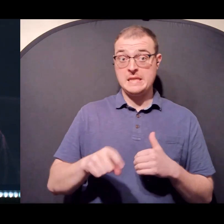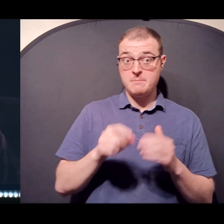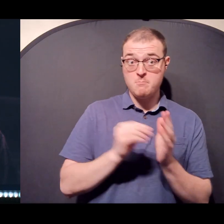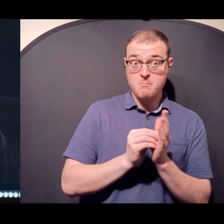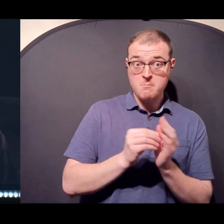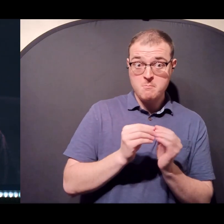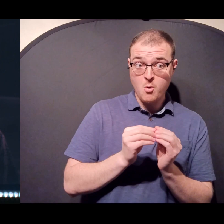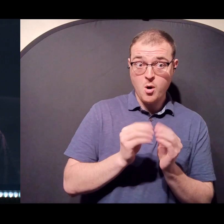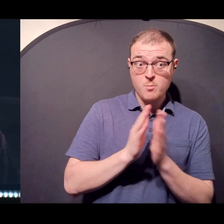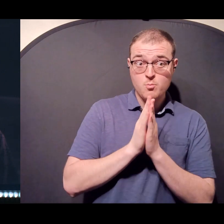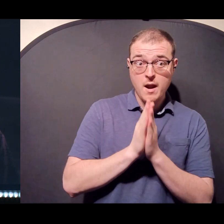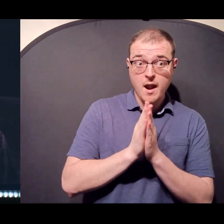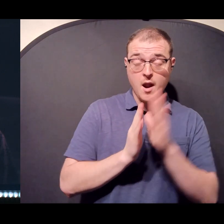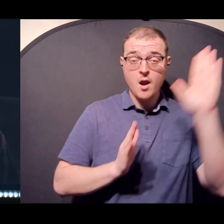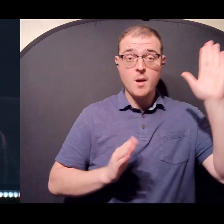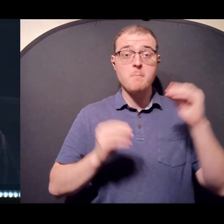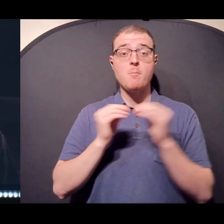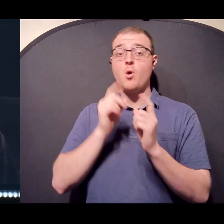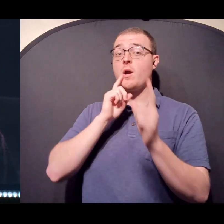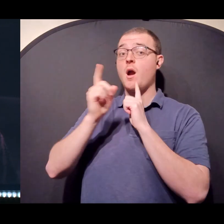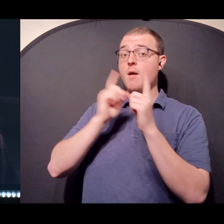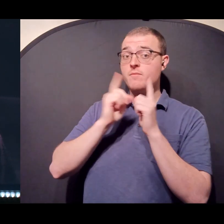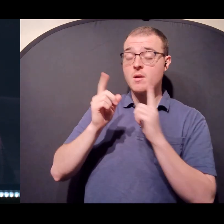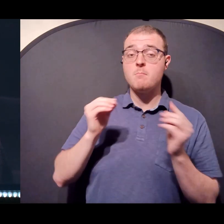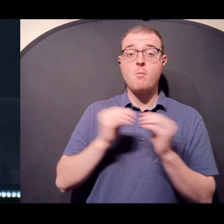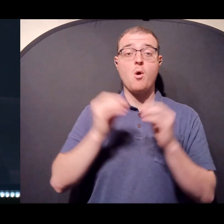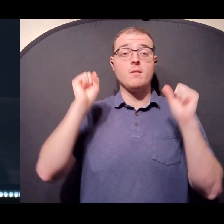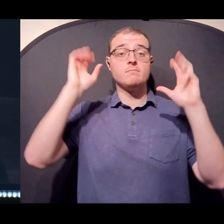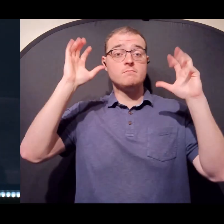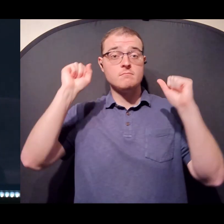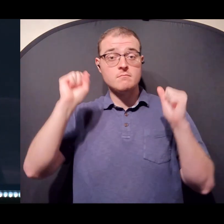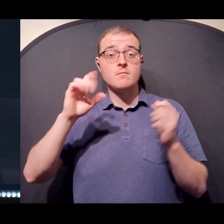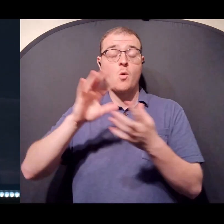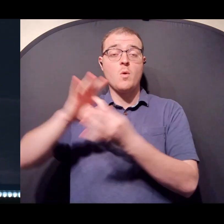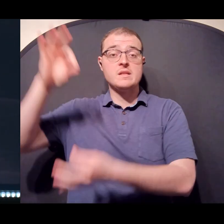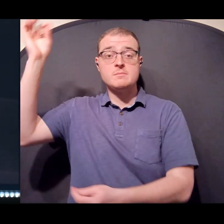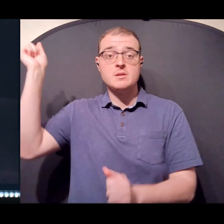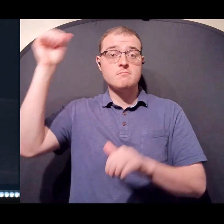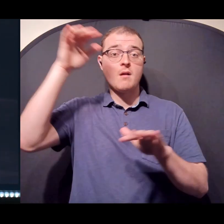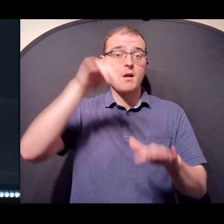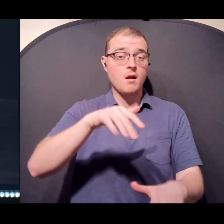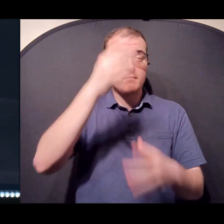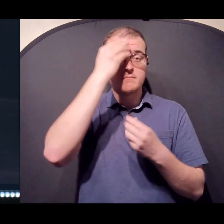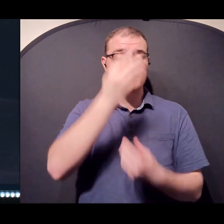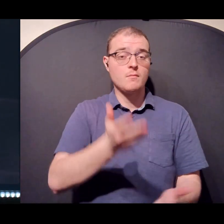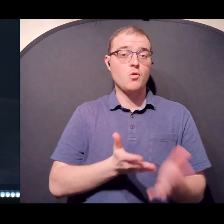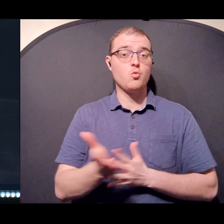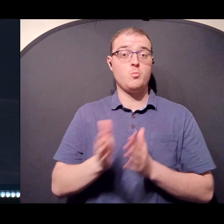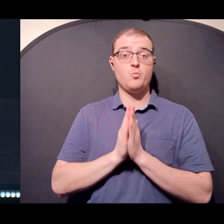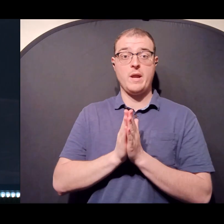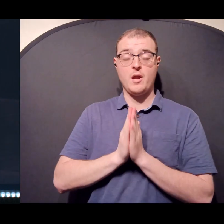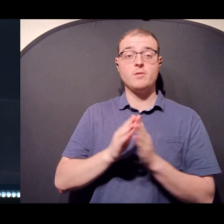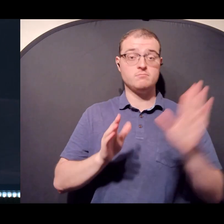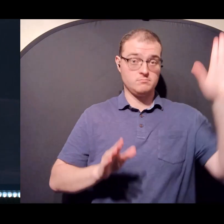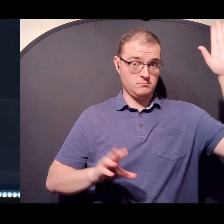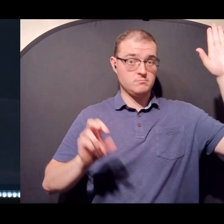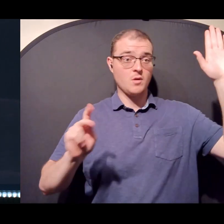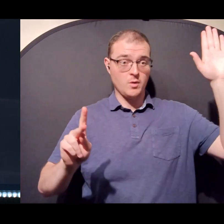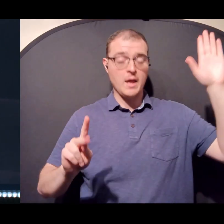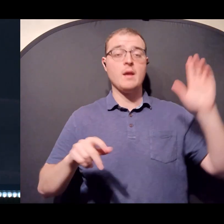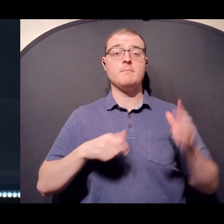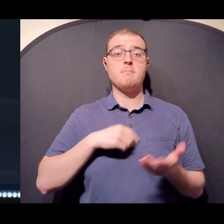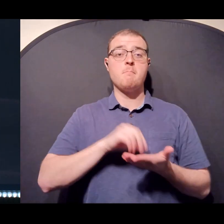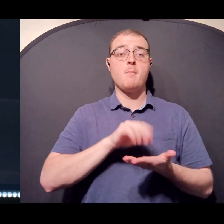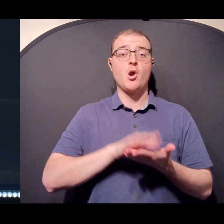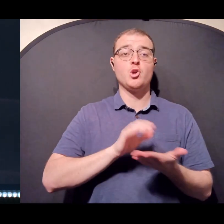come join us. Anybody need more prayer in their life? Anybody need more conversation with the Lord and breakthrough from the Holy Spirit as he downloads things in prayer? So